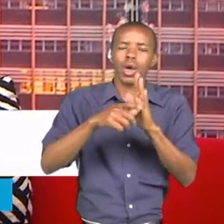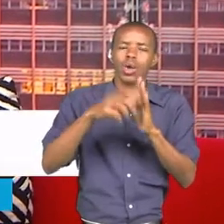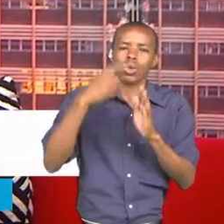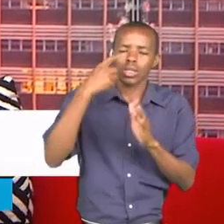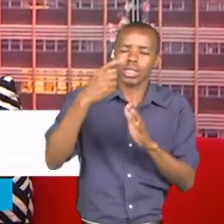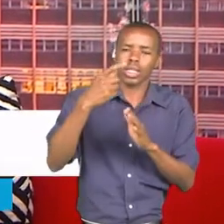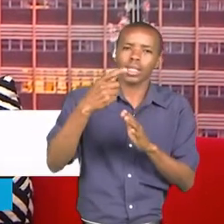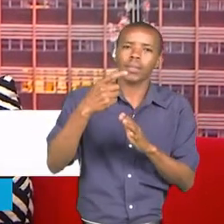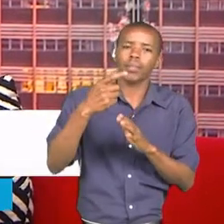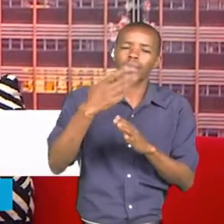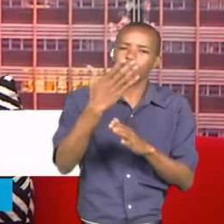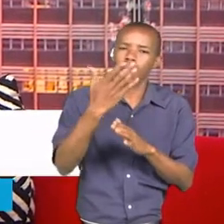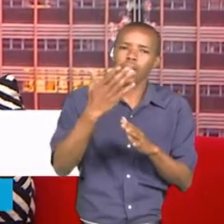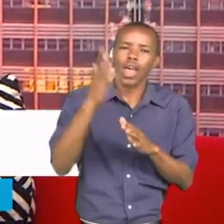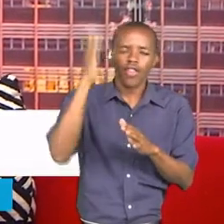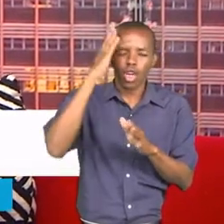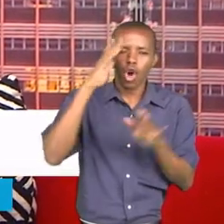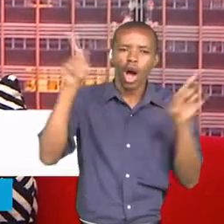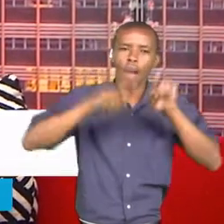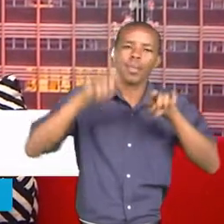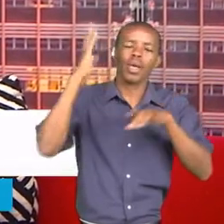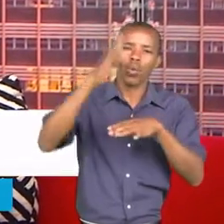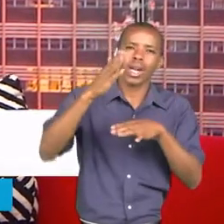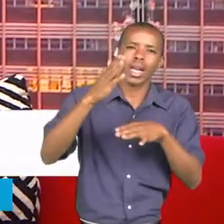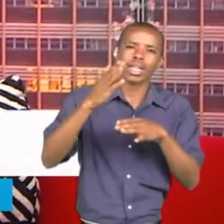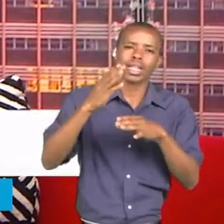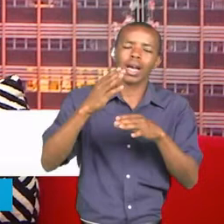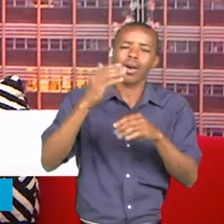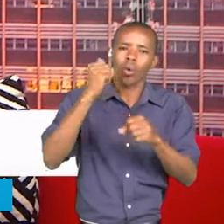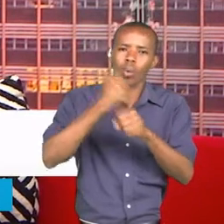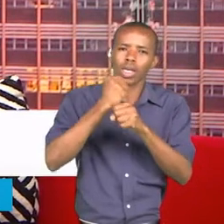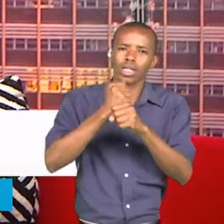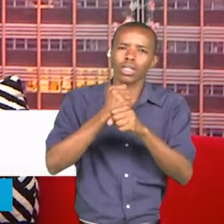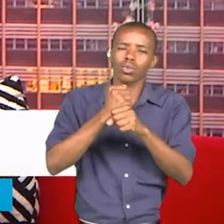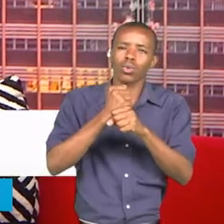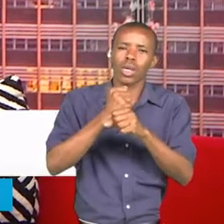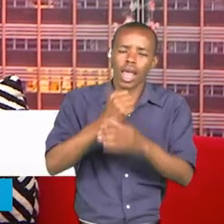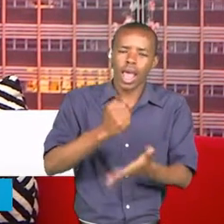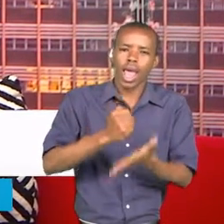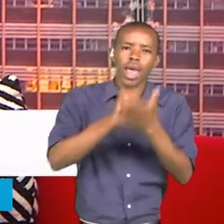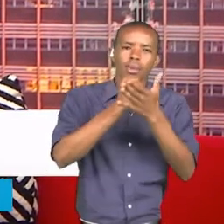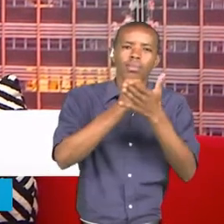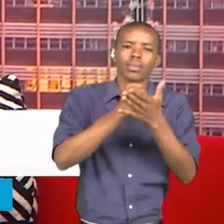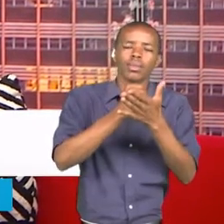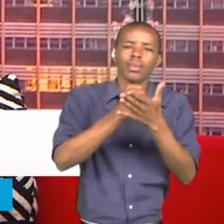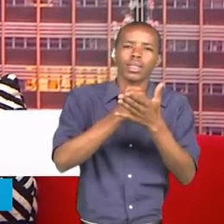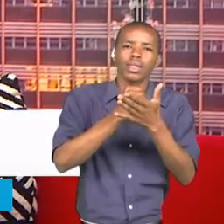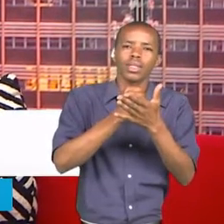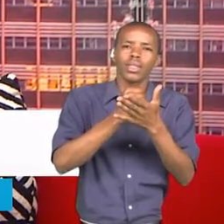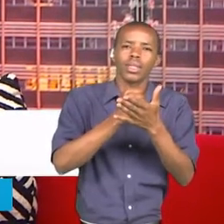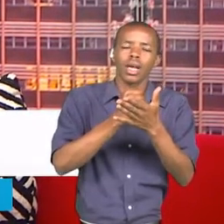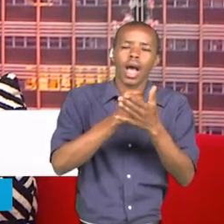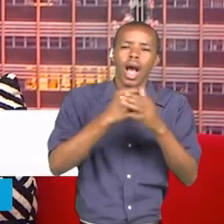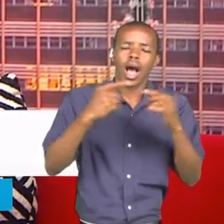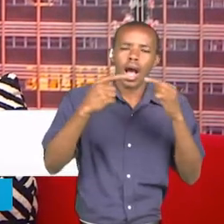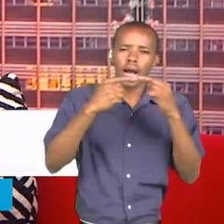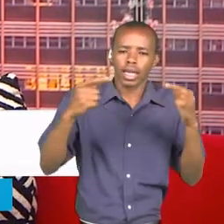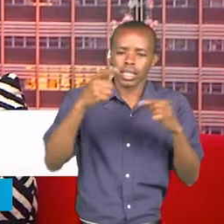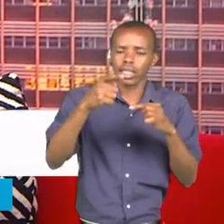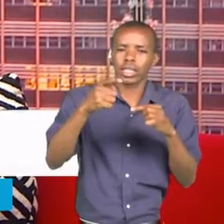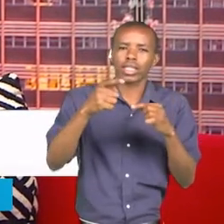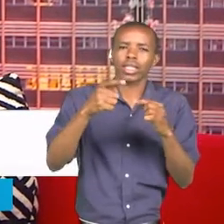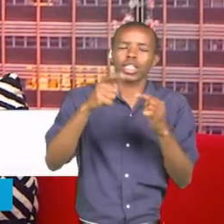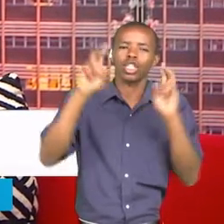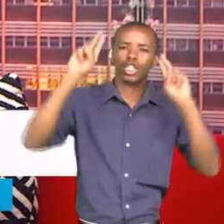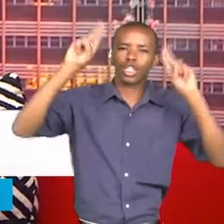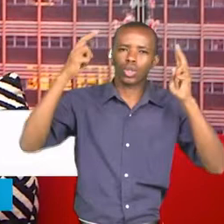was going to happen. And if they had acted sooner, it would have been cheaper for them. Uh-huh. It would have been cheaper to mitigate against these issues.